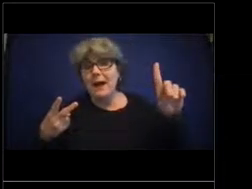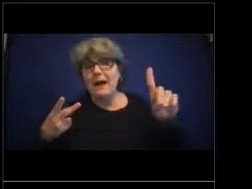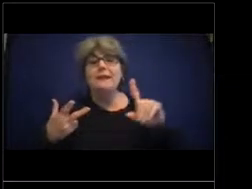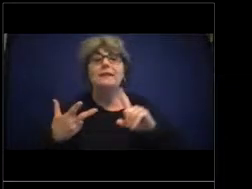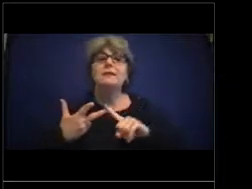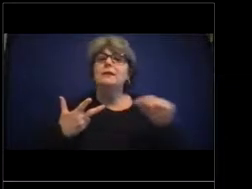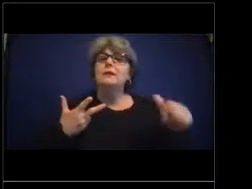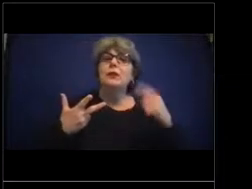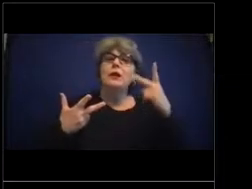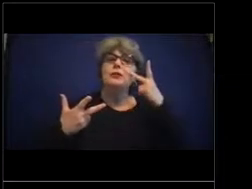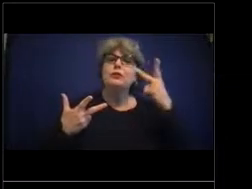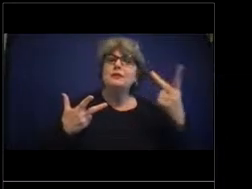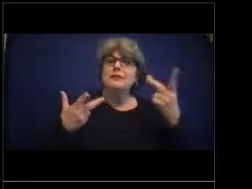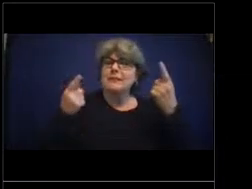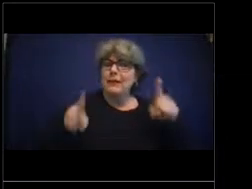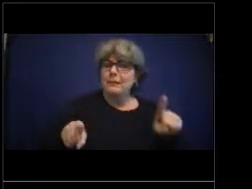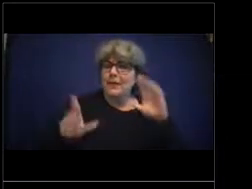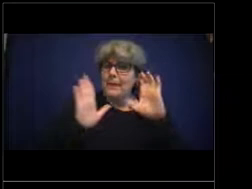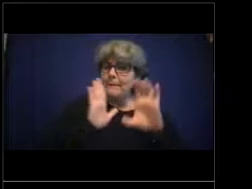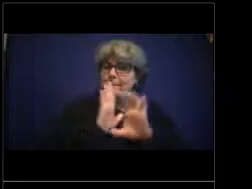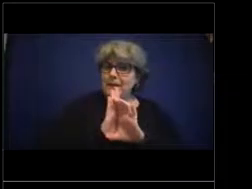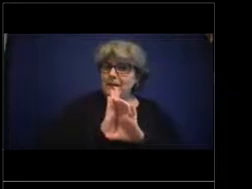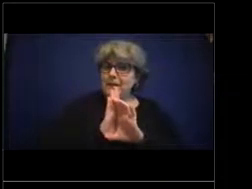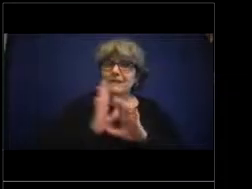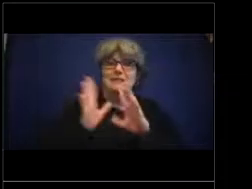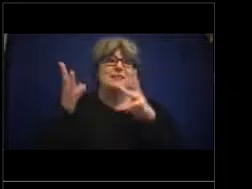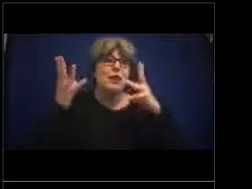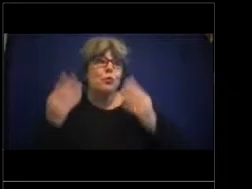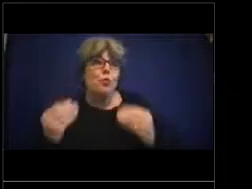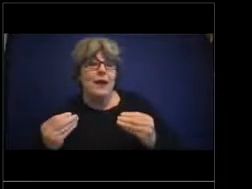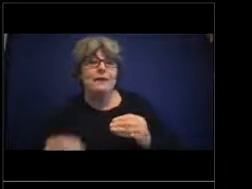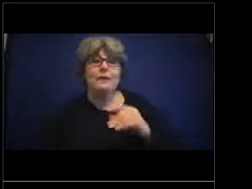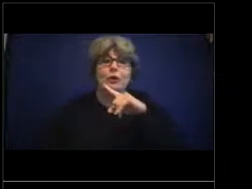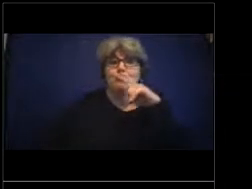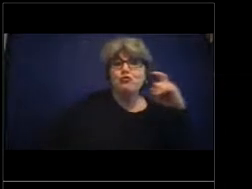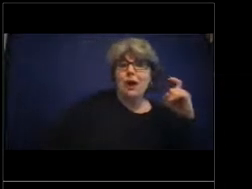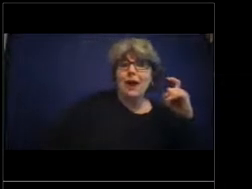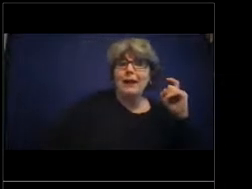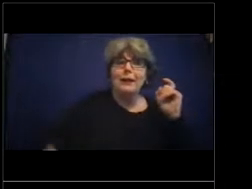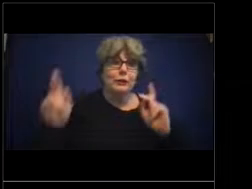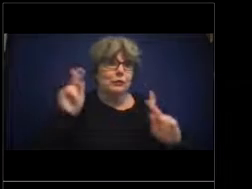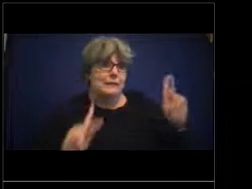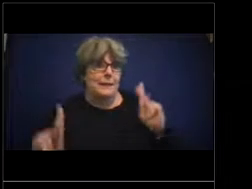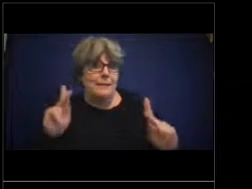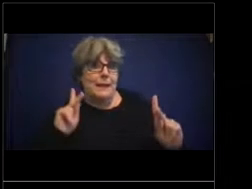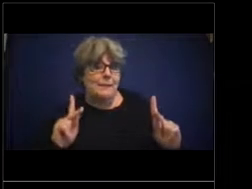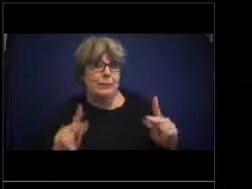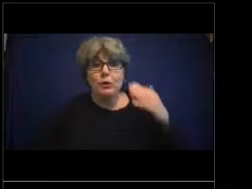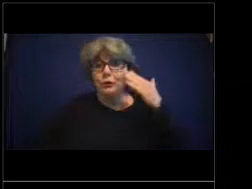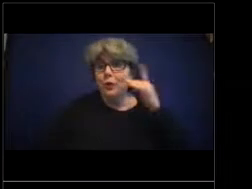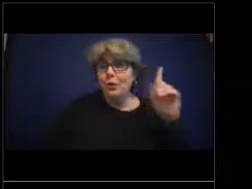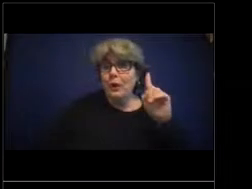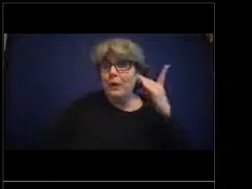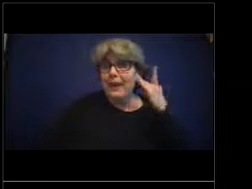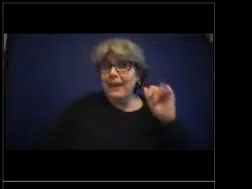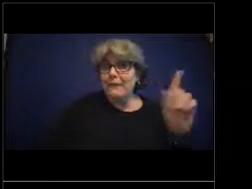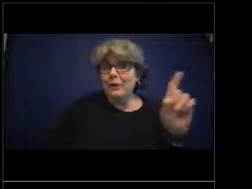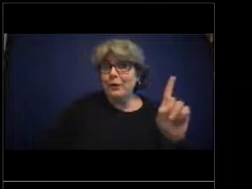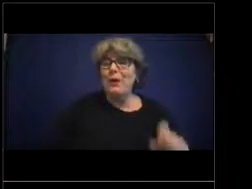What else do you see that's going on? Does the place look wet or dry? Do you see people here? Do you know what part of California this might be